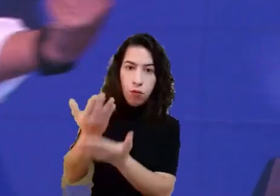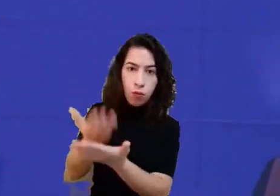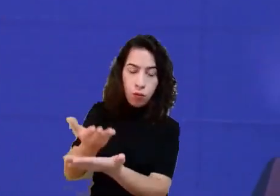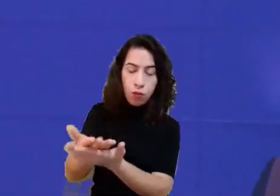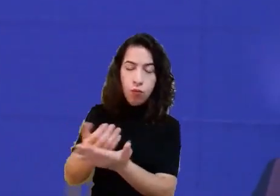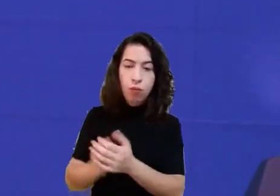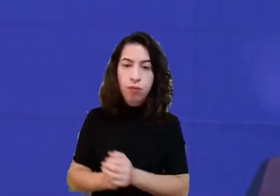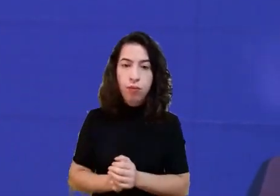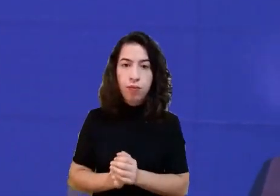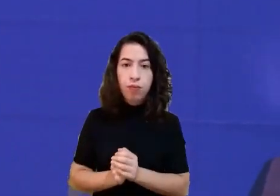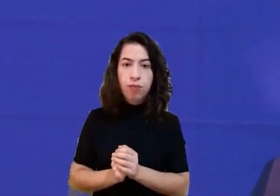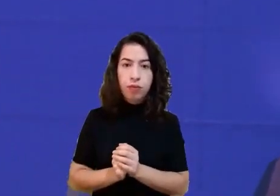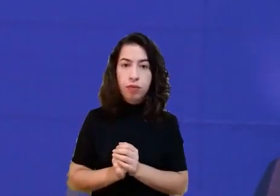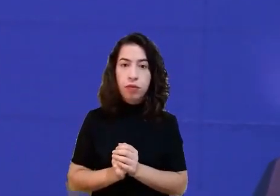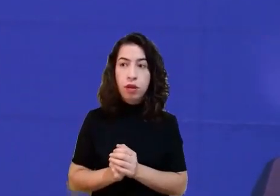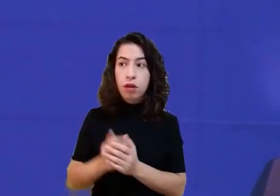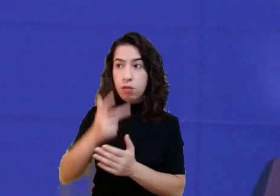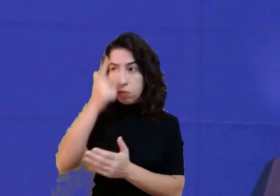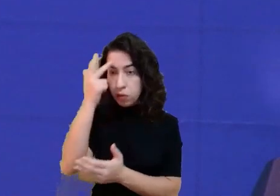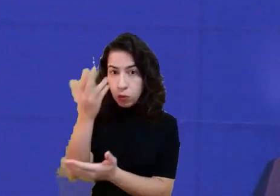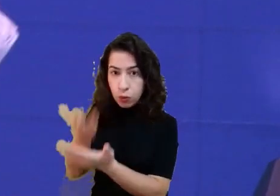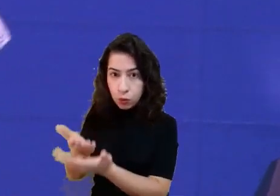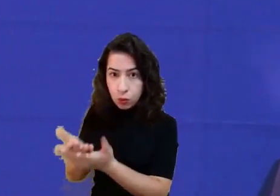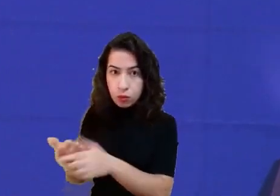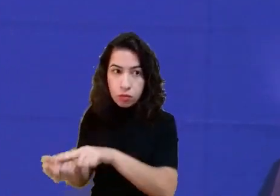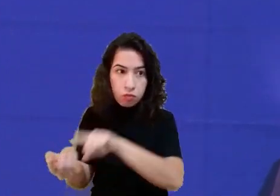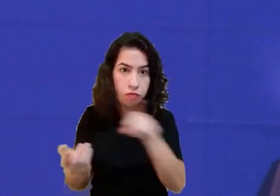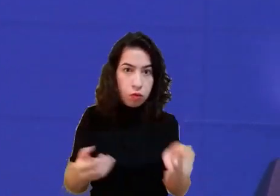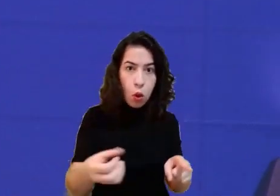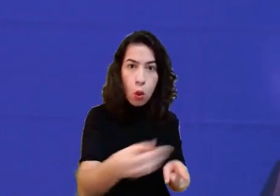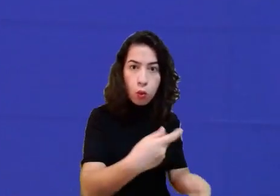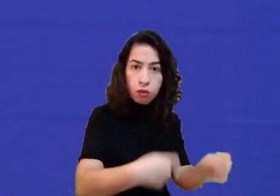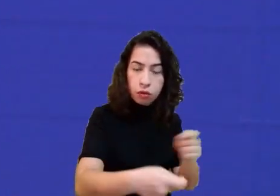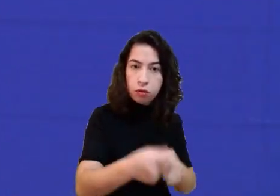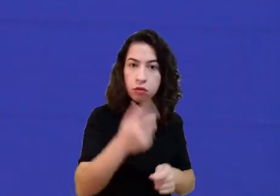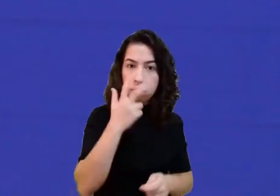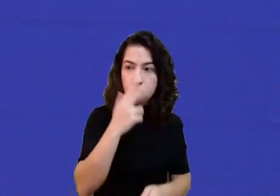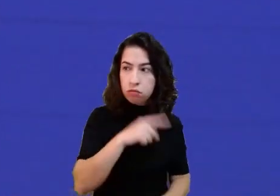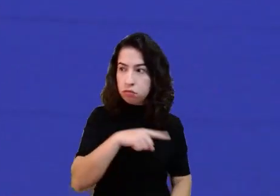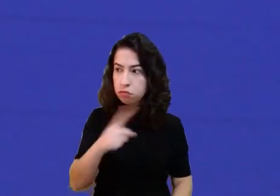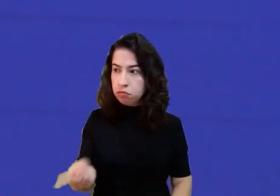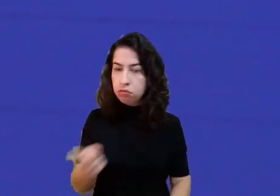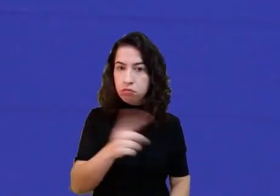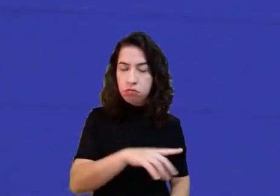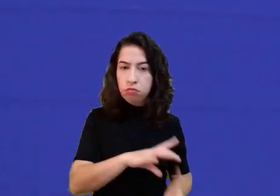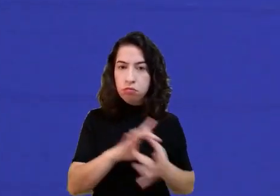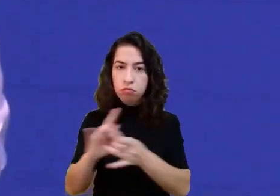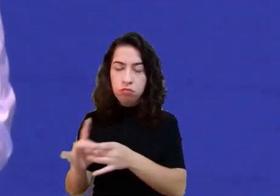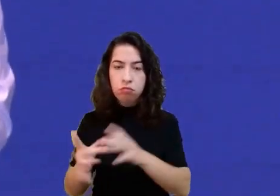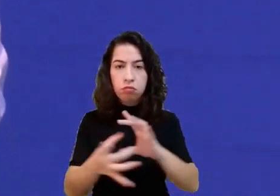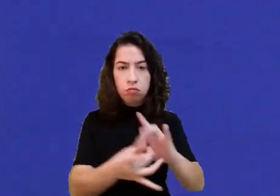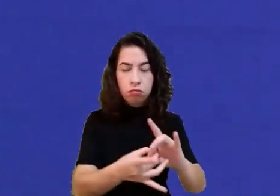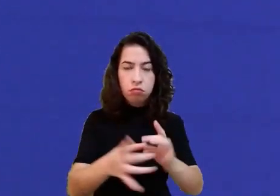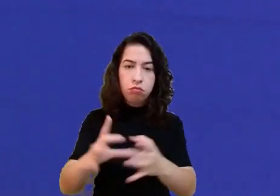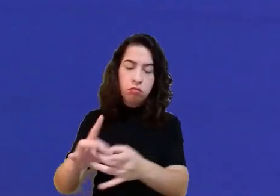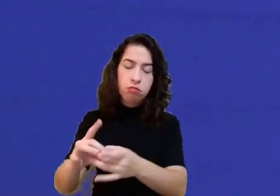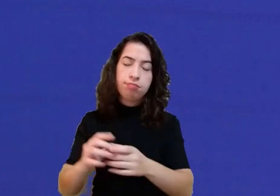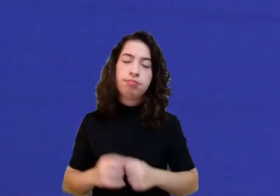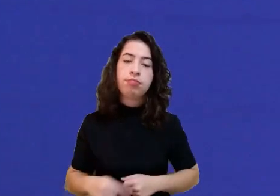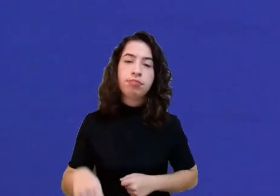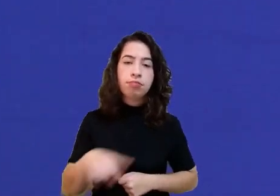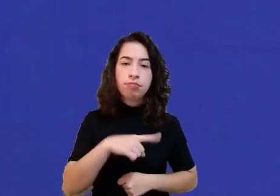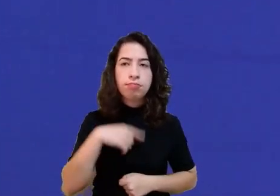have people, the business is an end as well. So things get connected. In practical terms,